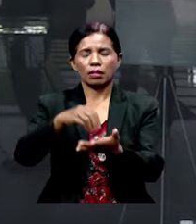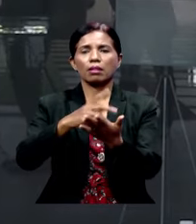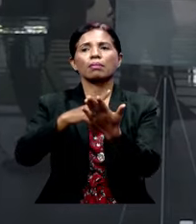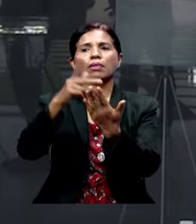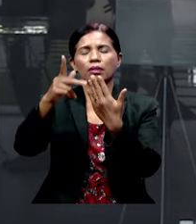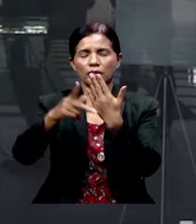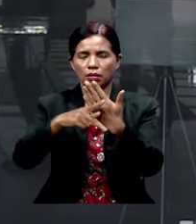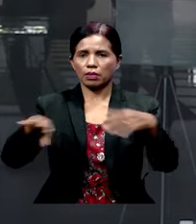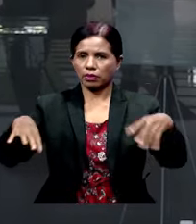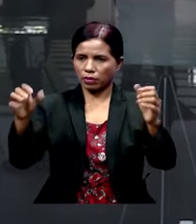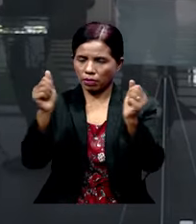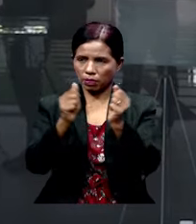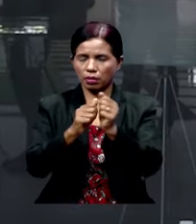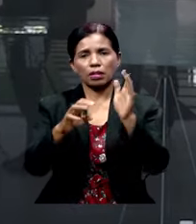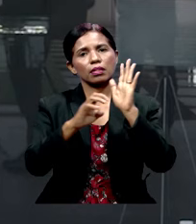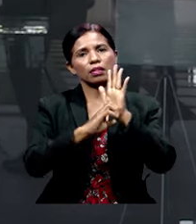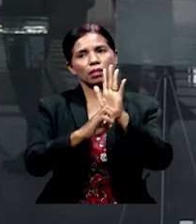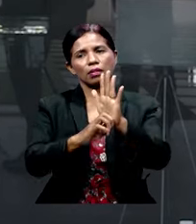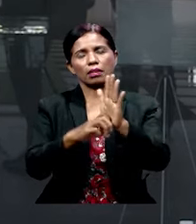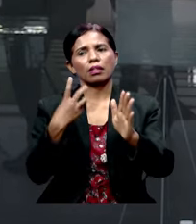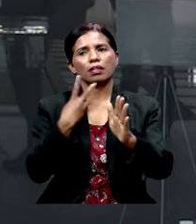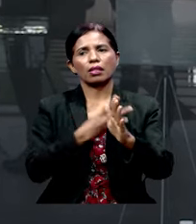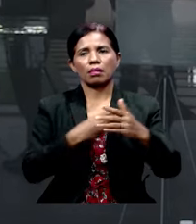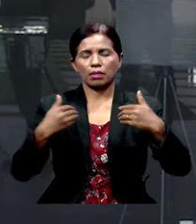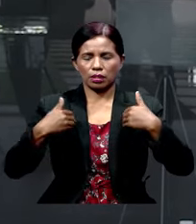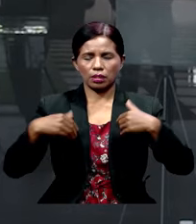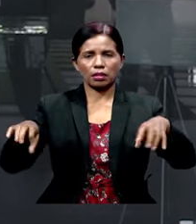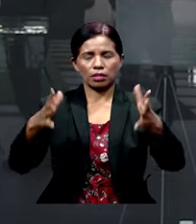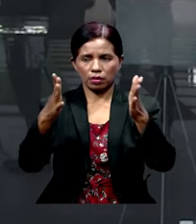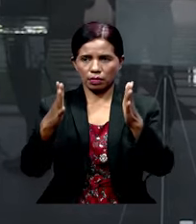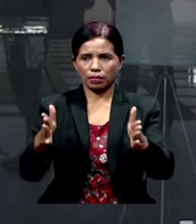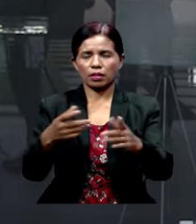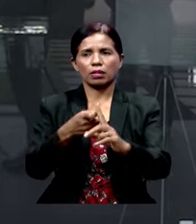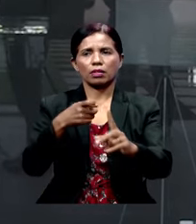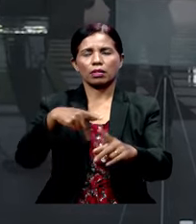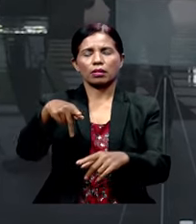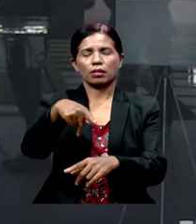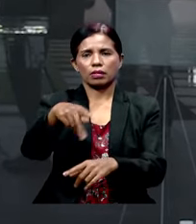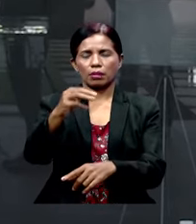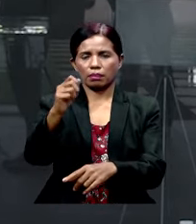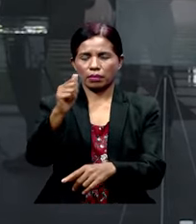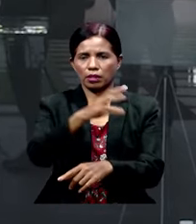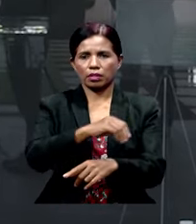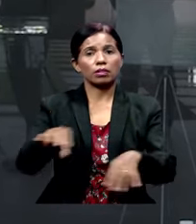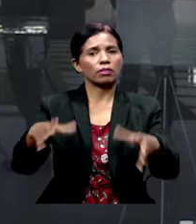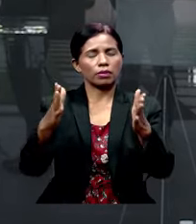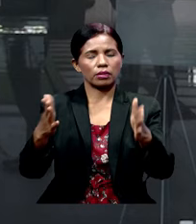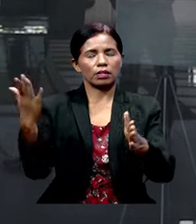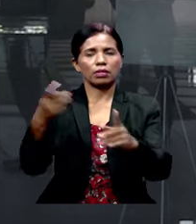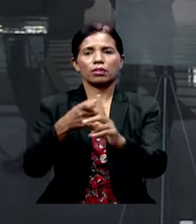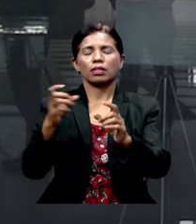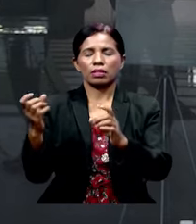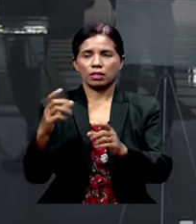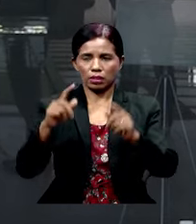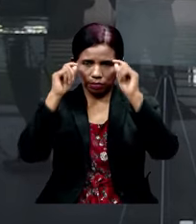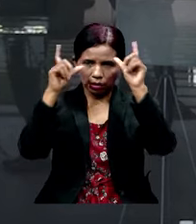working together. For example, we have many workers come over as part of the PALM scheme, and we thank the citizens of Timor who